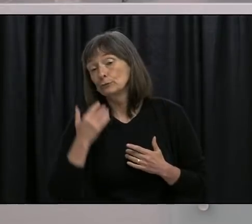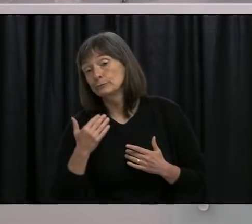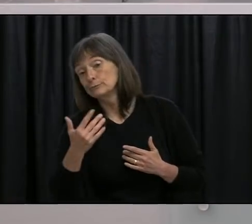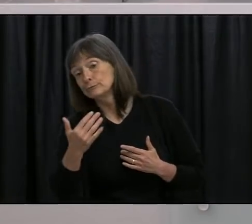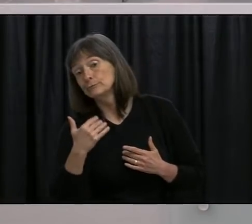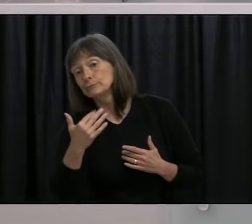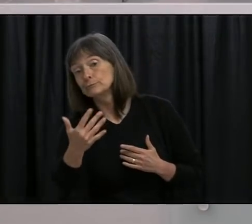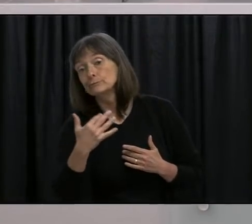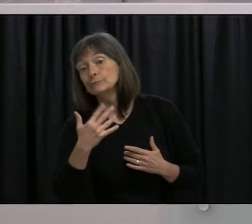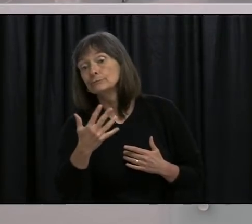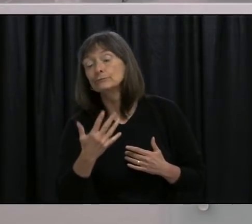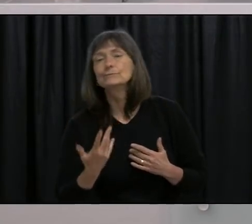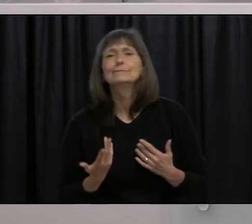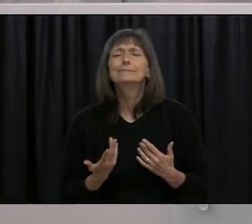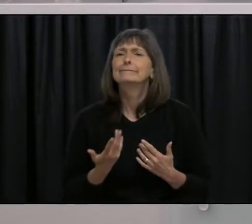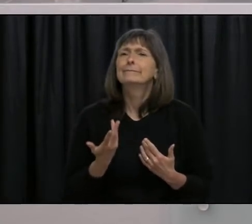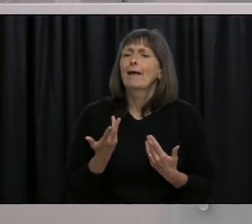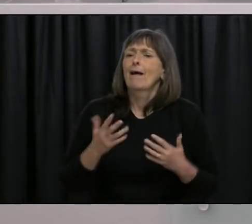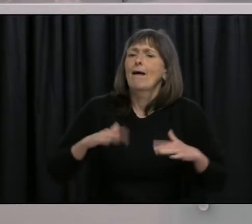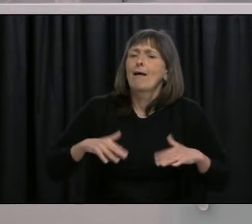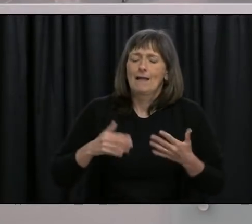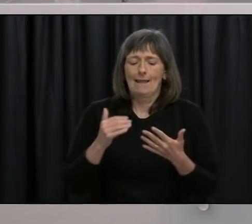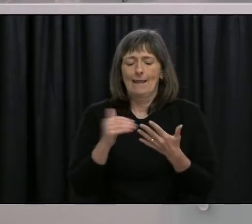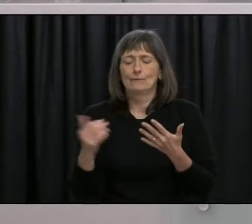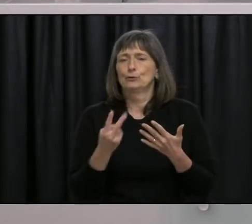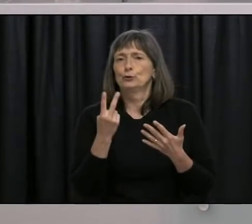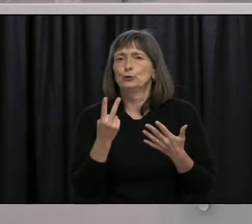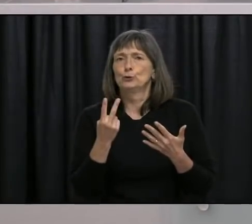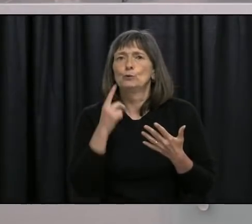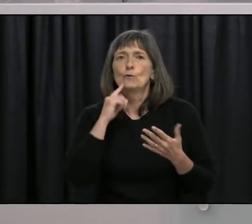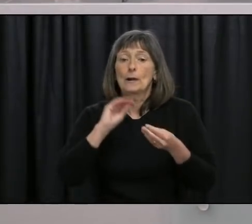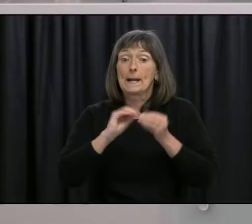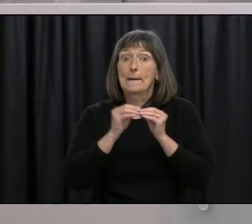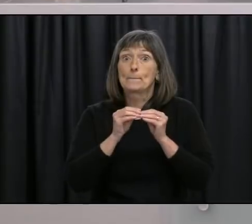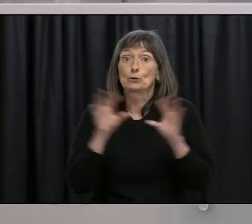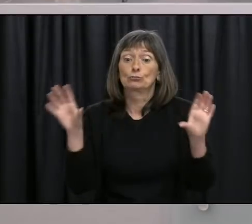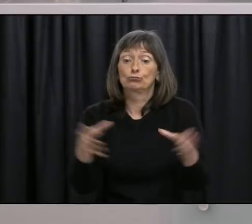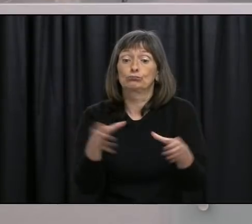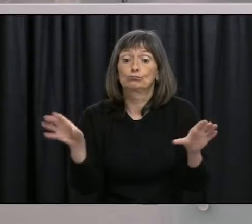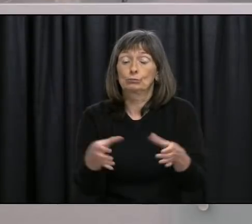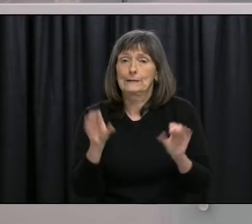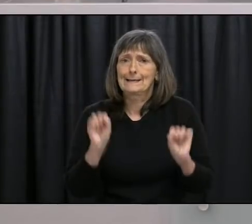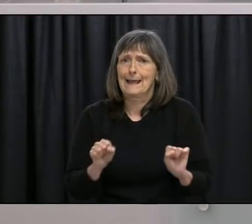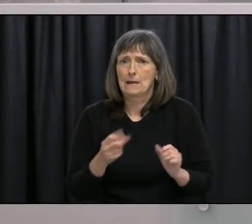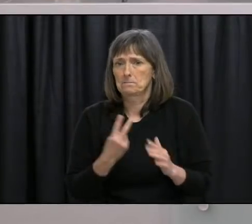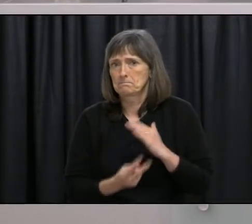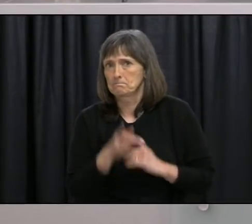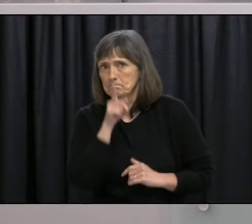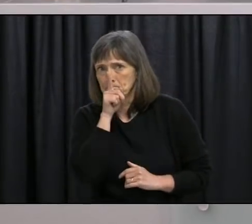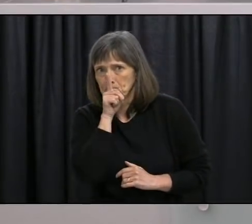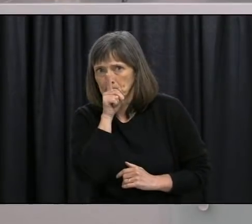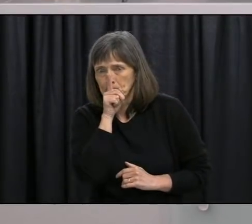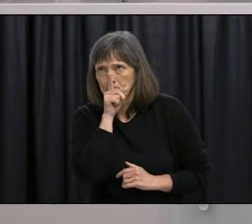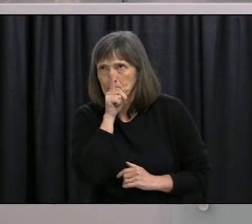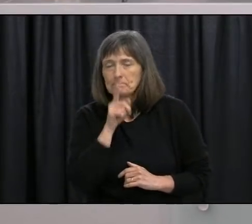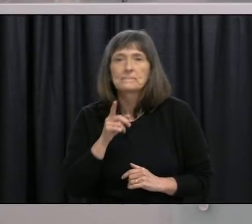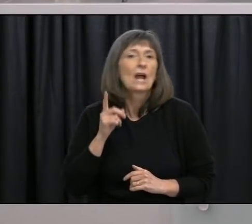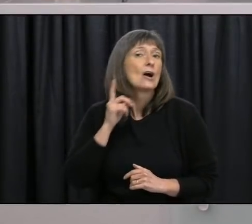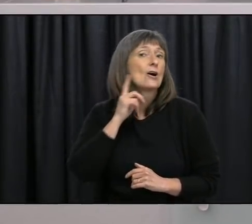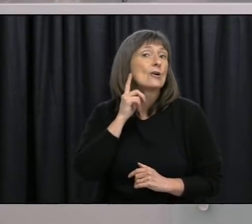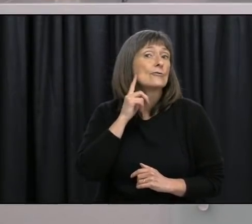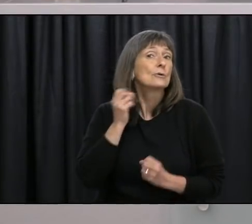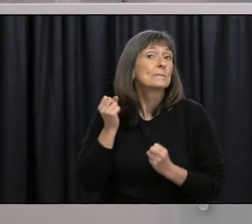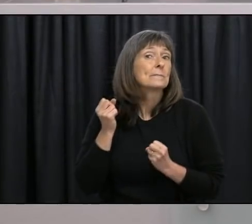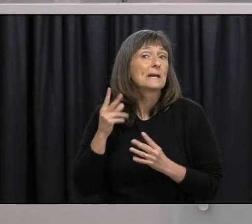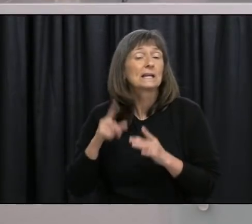what the gathering numbers will look like for Alert Level 2 in a couple of weeks. I've heard a lot from a lot of brides as well as people in the